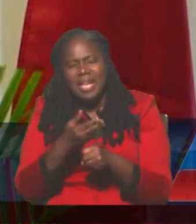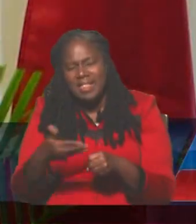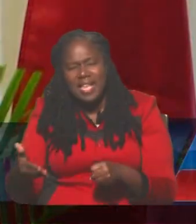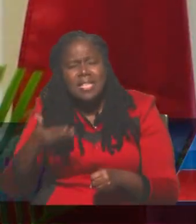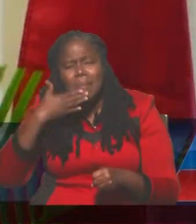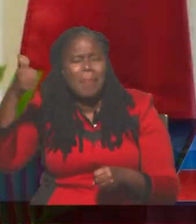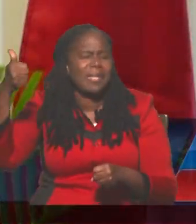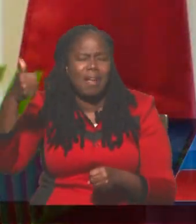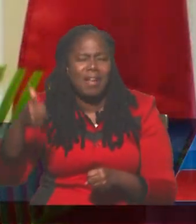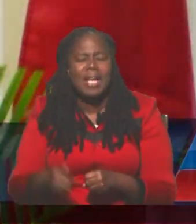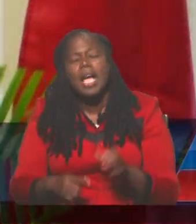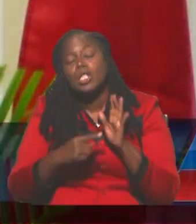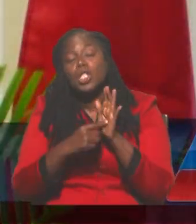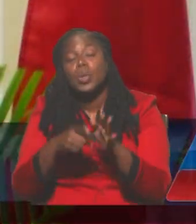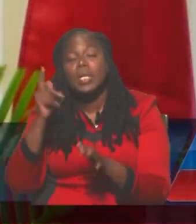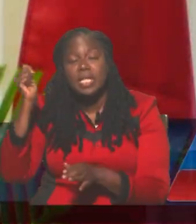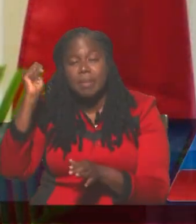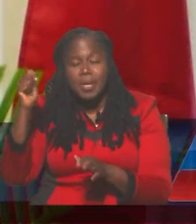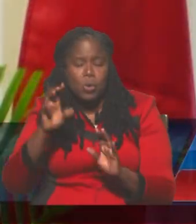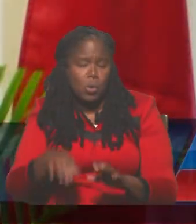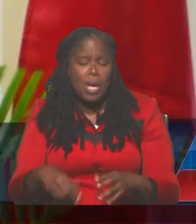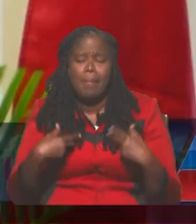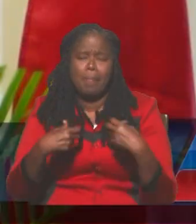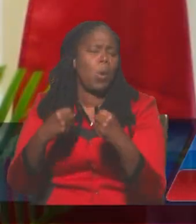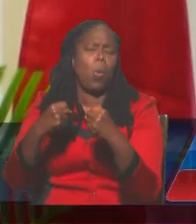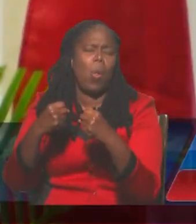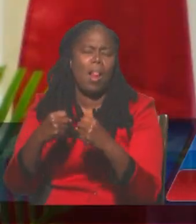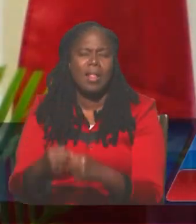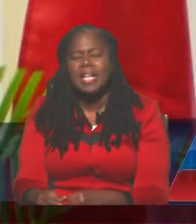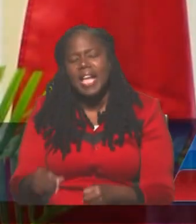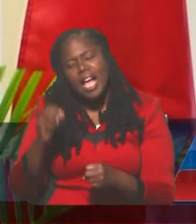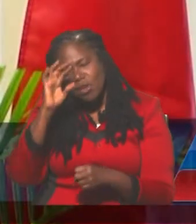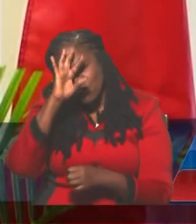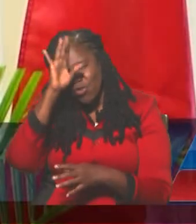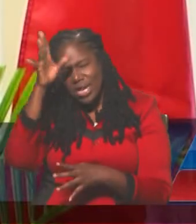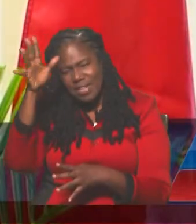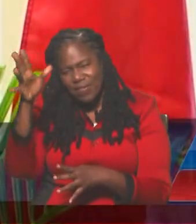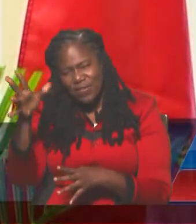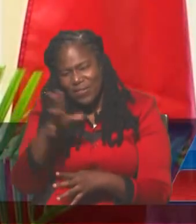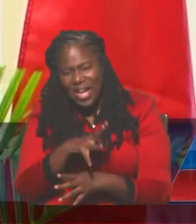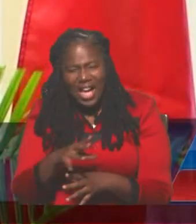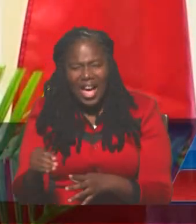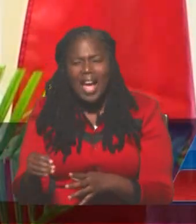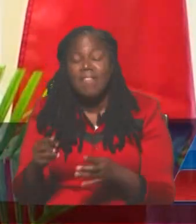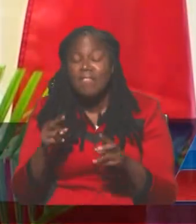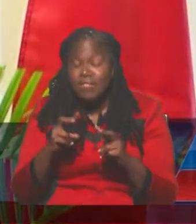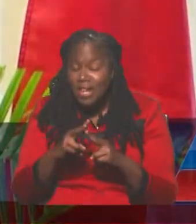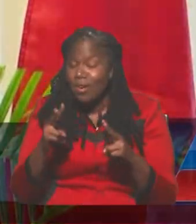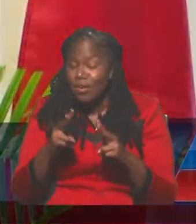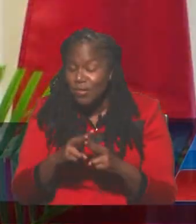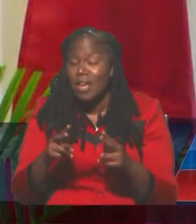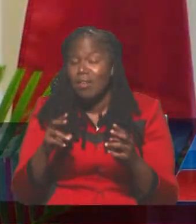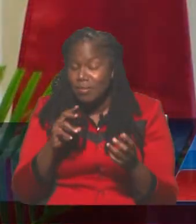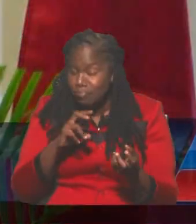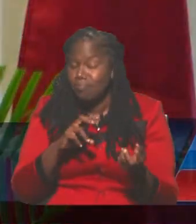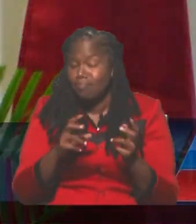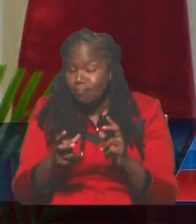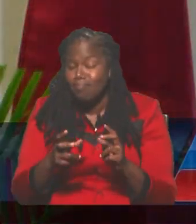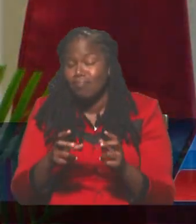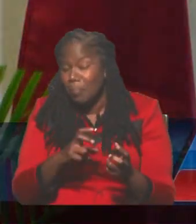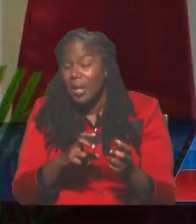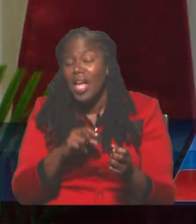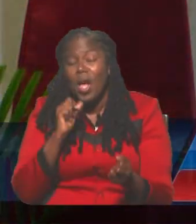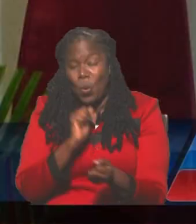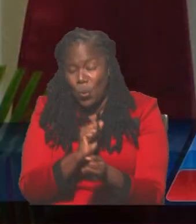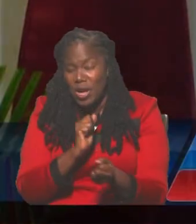us that Tobago can be bold, creative, and competitive in the digital economy. And